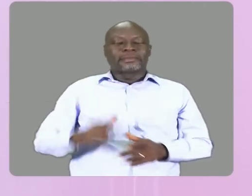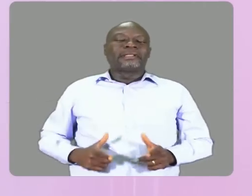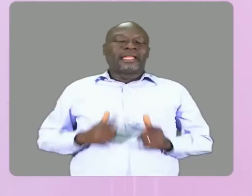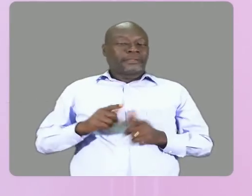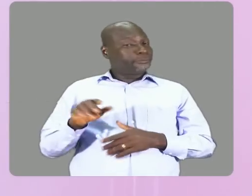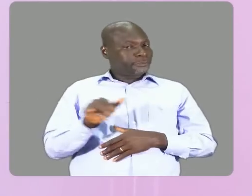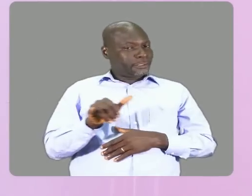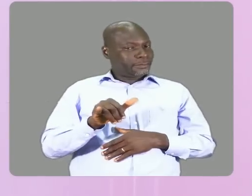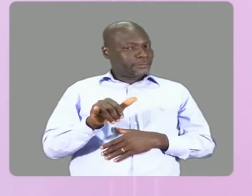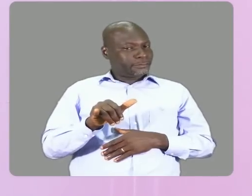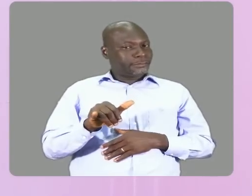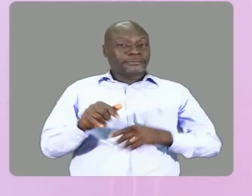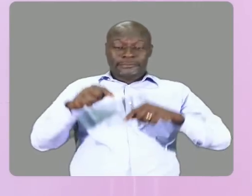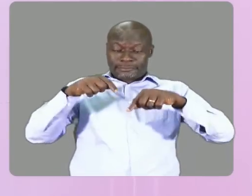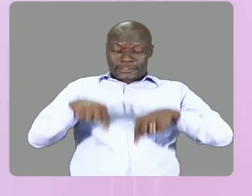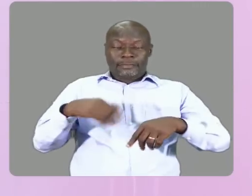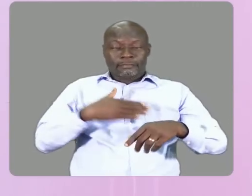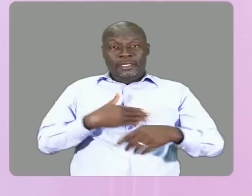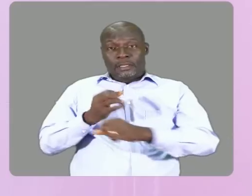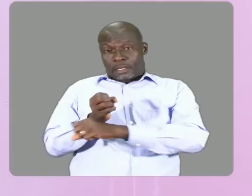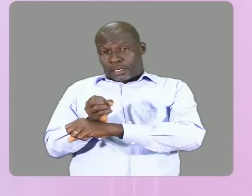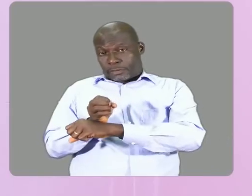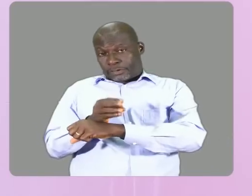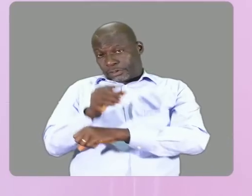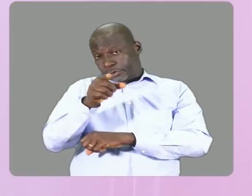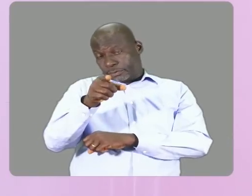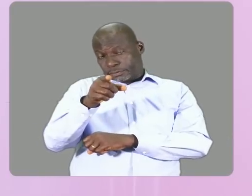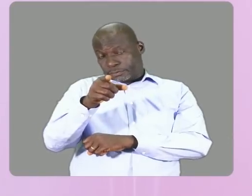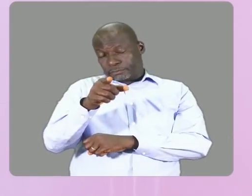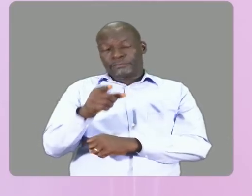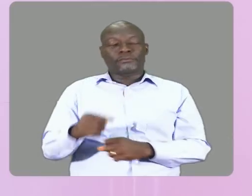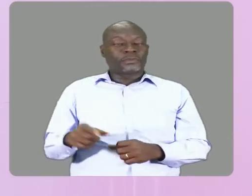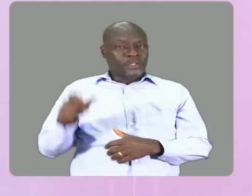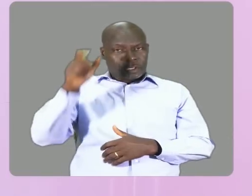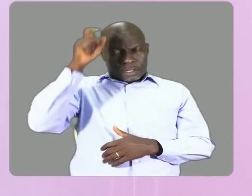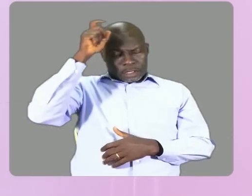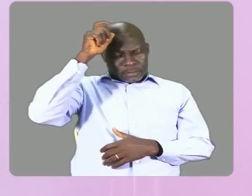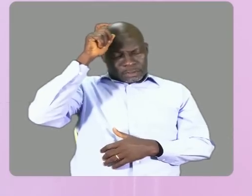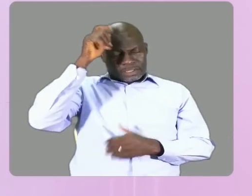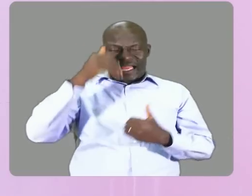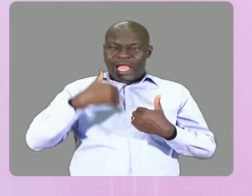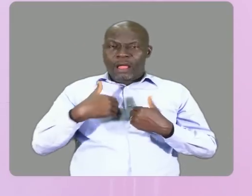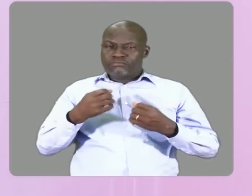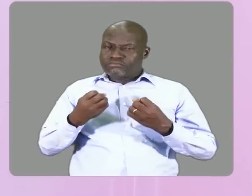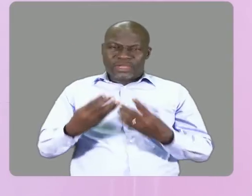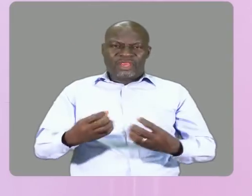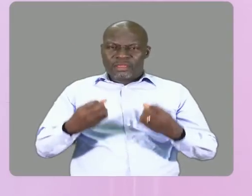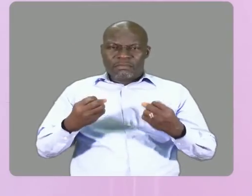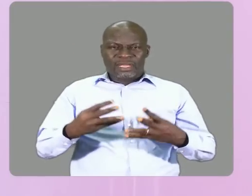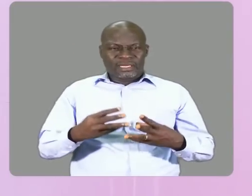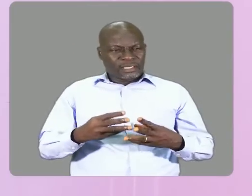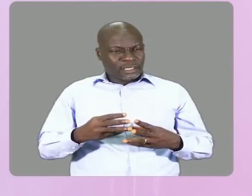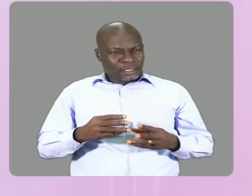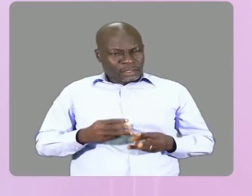entie ne me bible kasa kire wo se obonsam enam akwanuasa enyina ra so ebesa